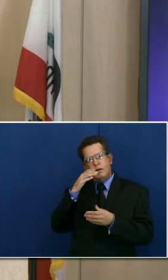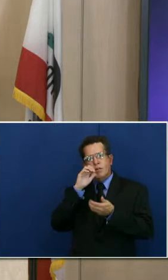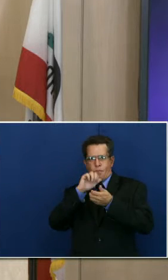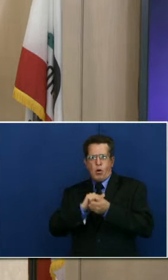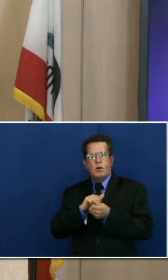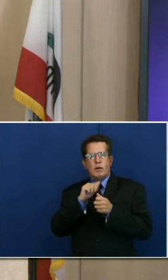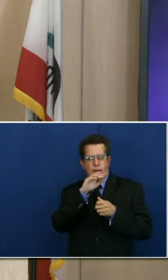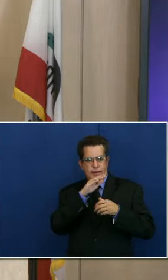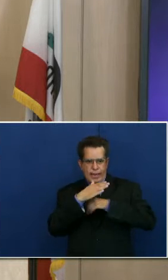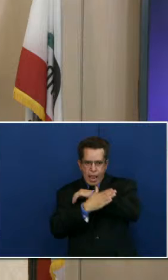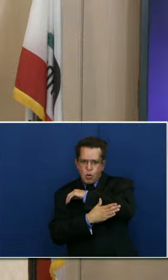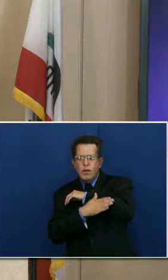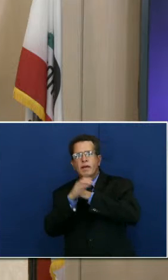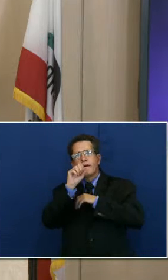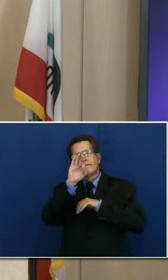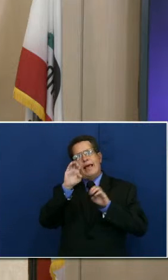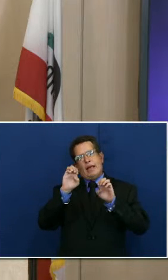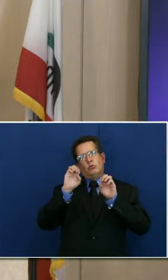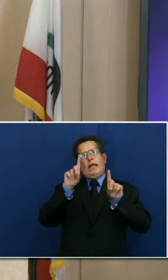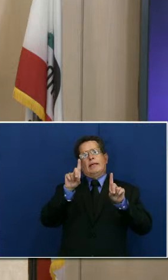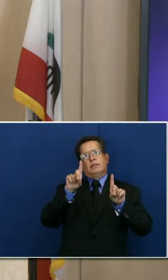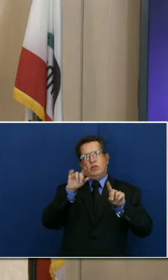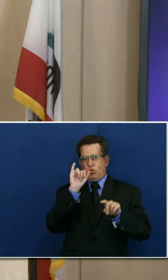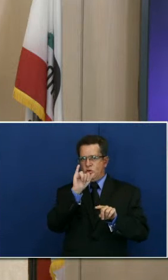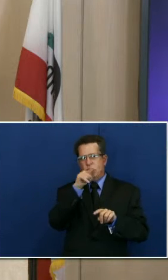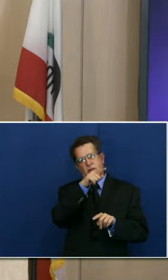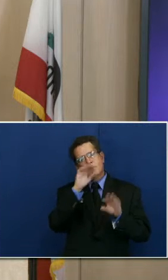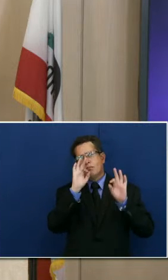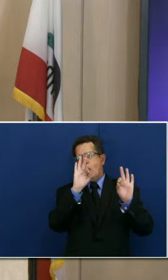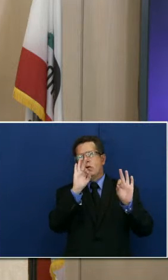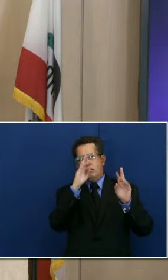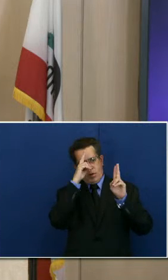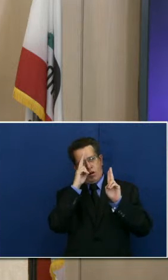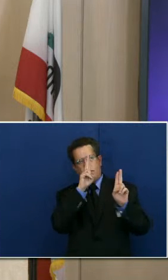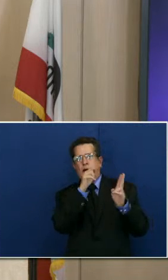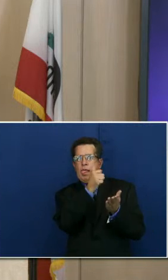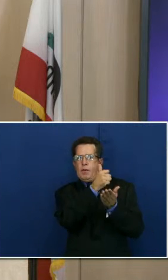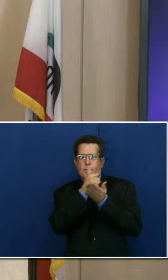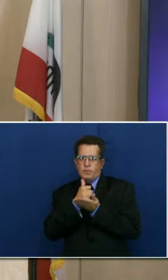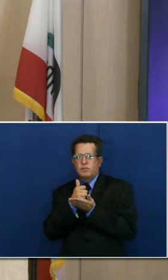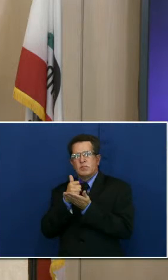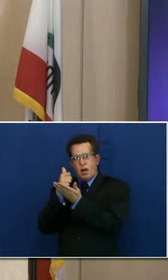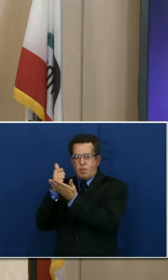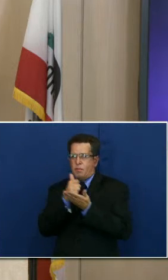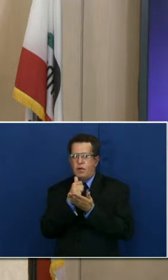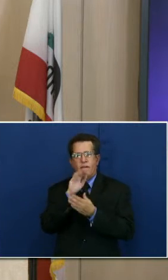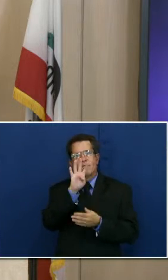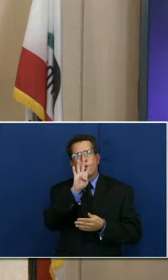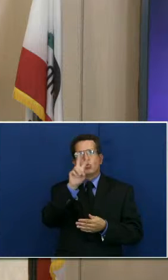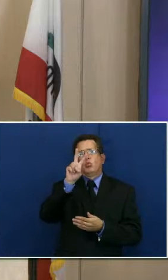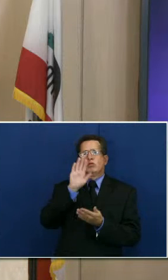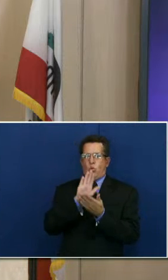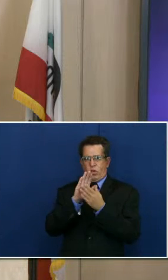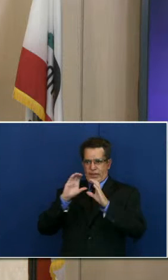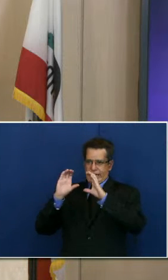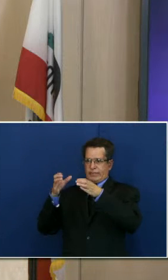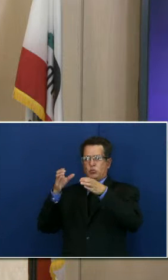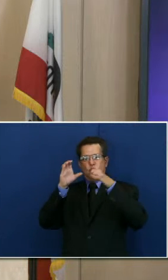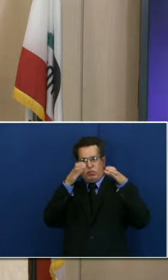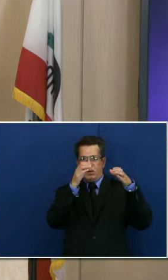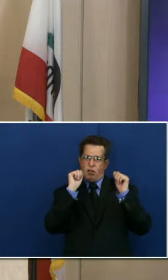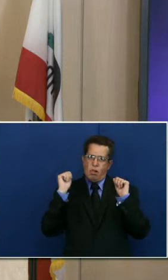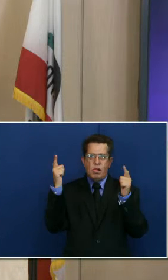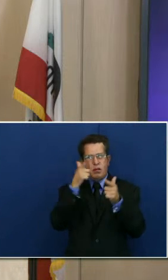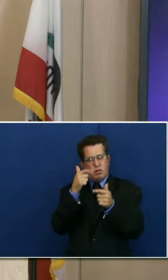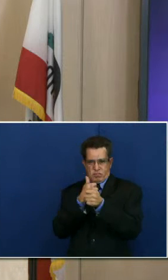Office of Education. And through the County Office of Education, all 42 school districts in San Diego County are really closely aligned with the county in